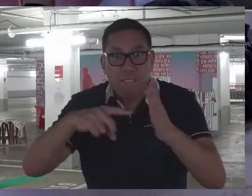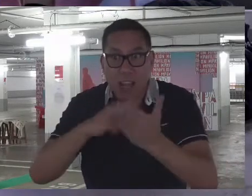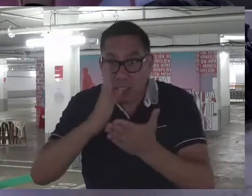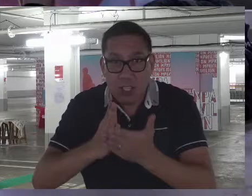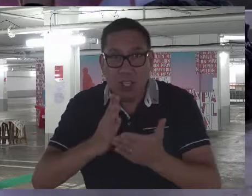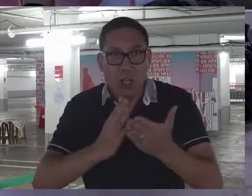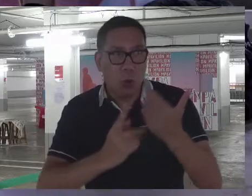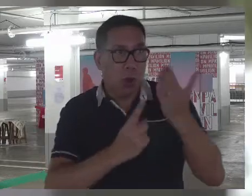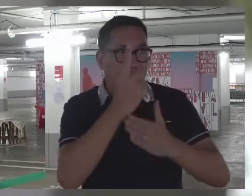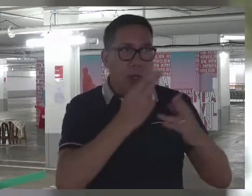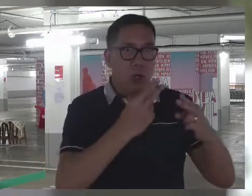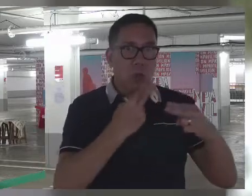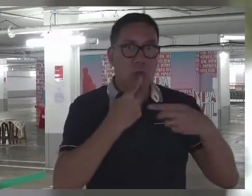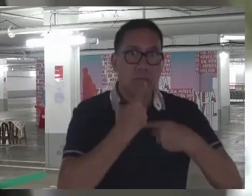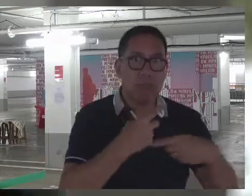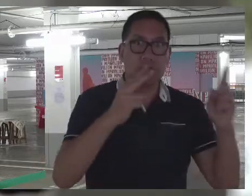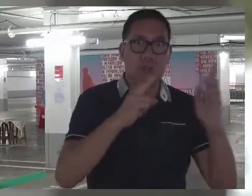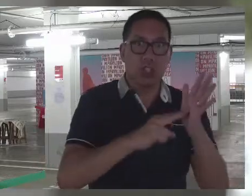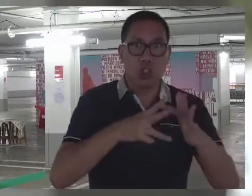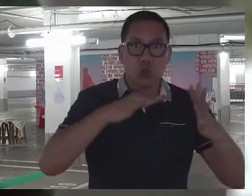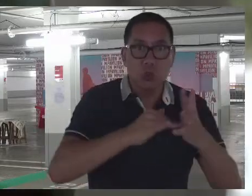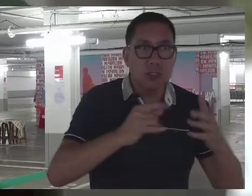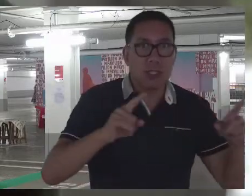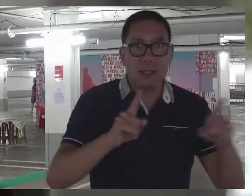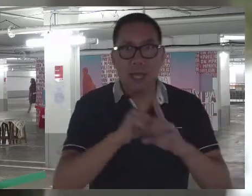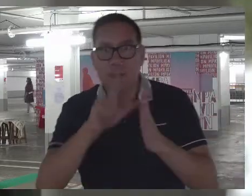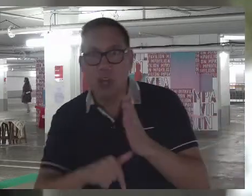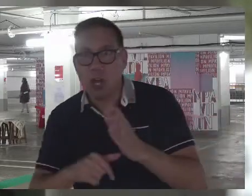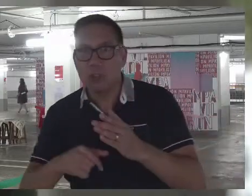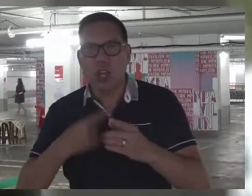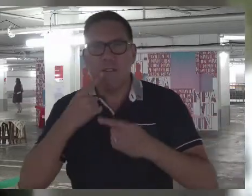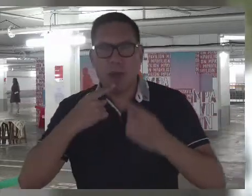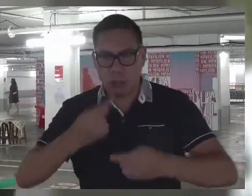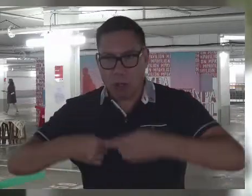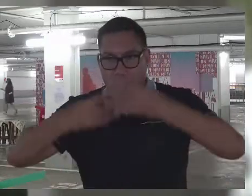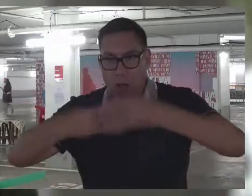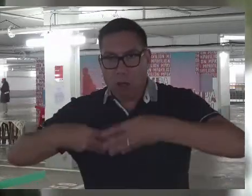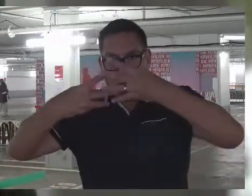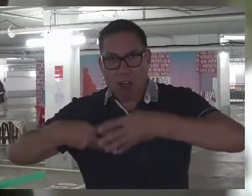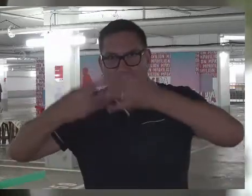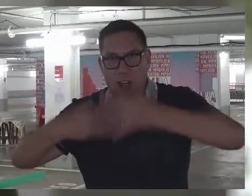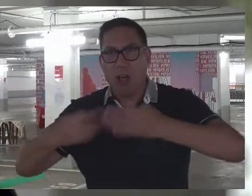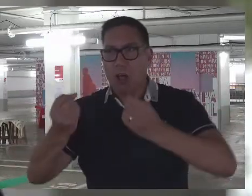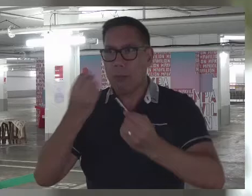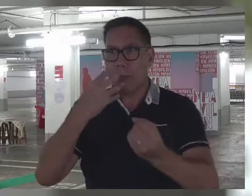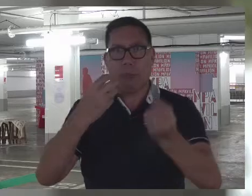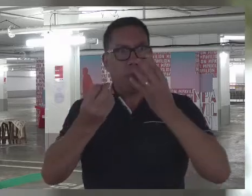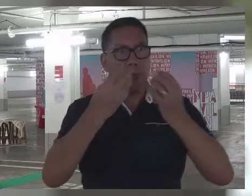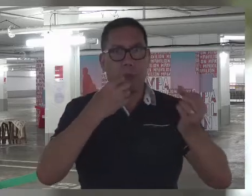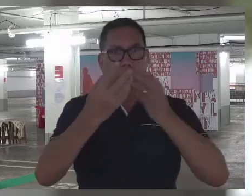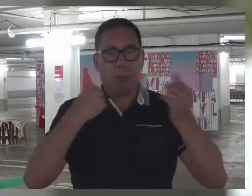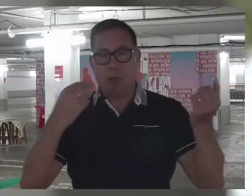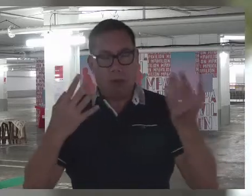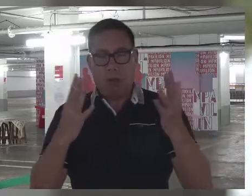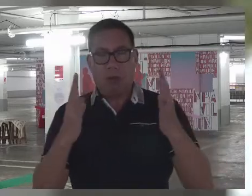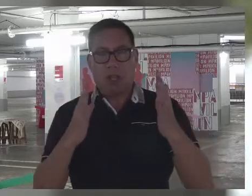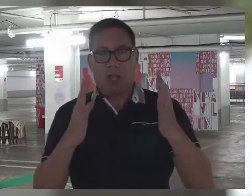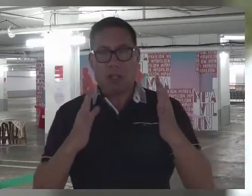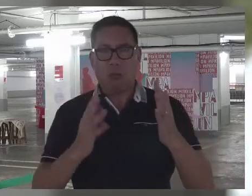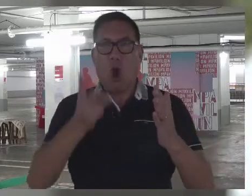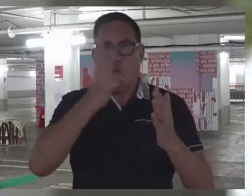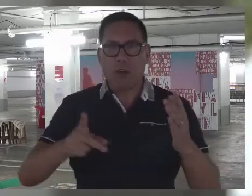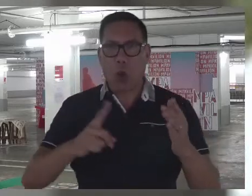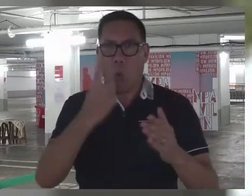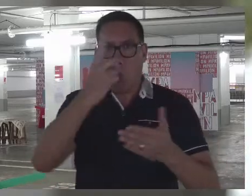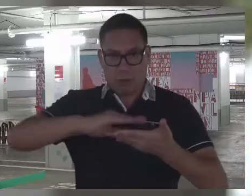news at the same time. And this barrage of information kind of hits us all at once, often on one